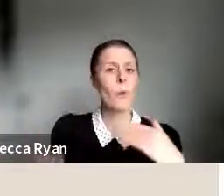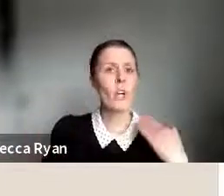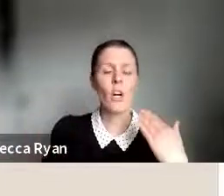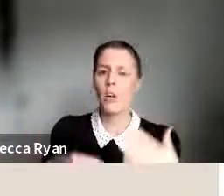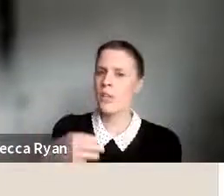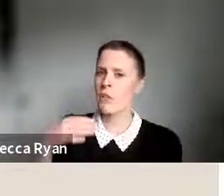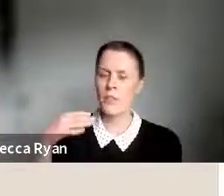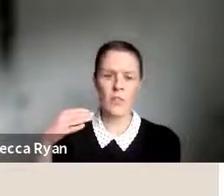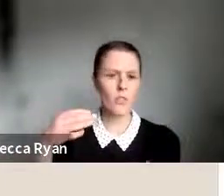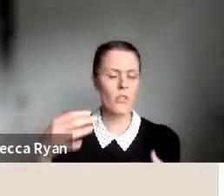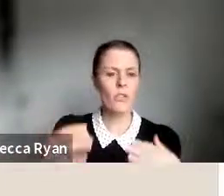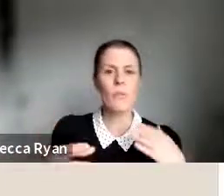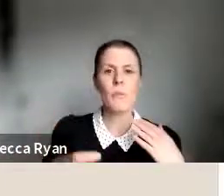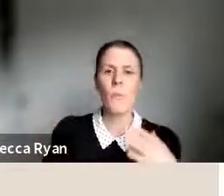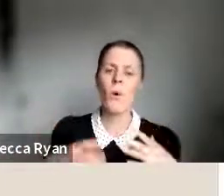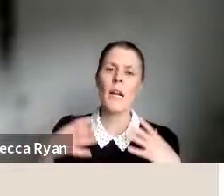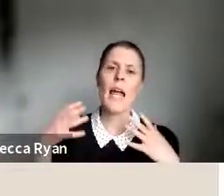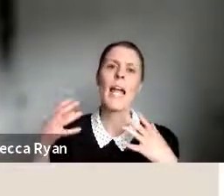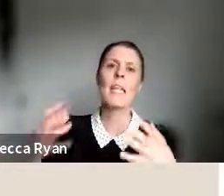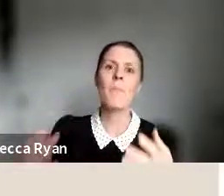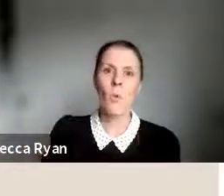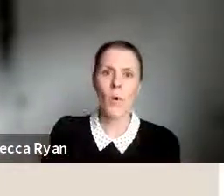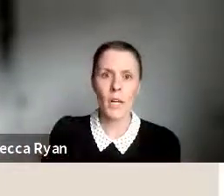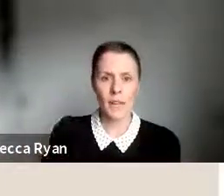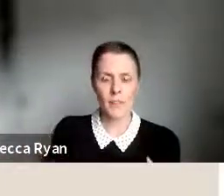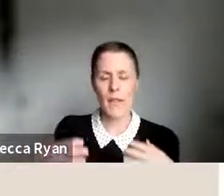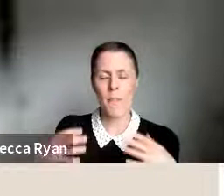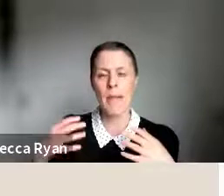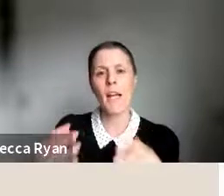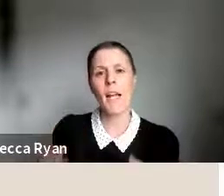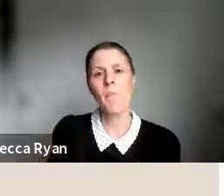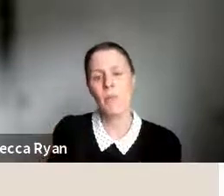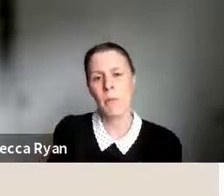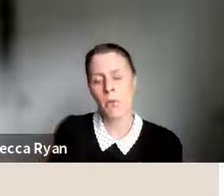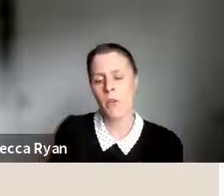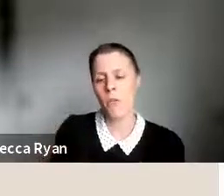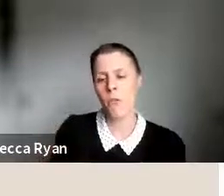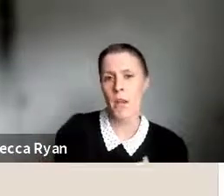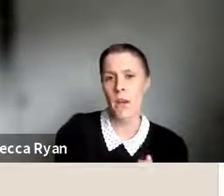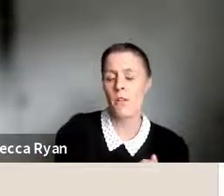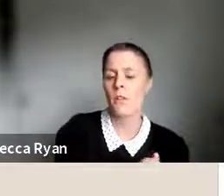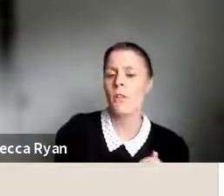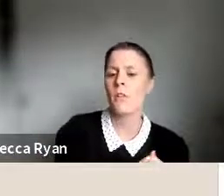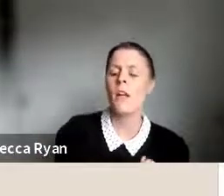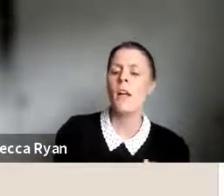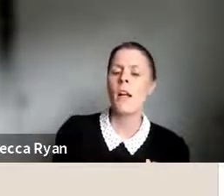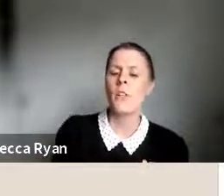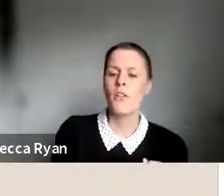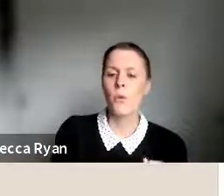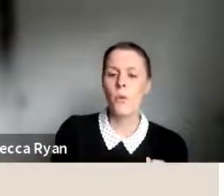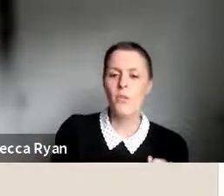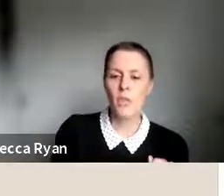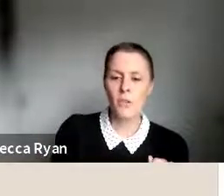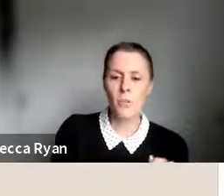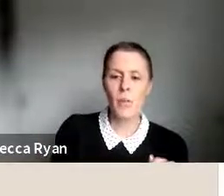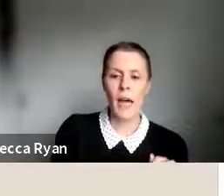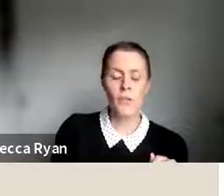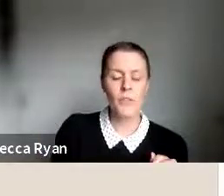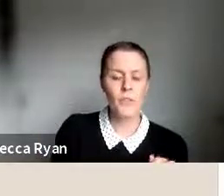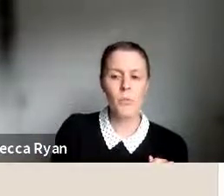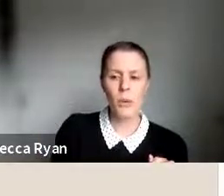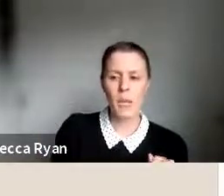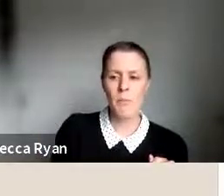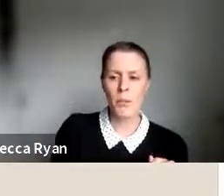and they were encouraging physicians to report any more cases that may not have been reported through VAERS. So 6